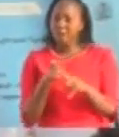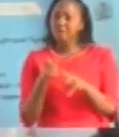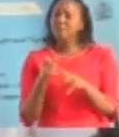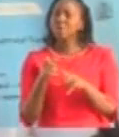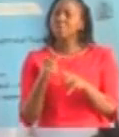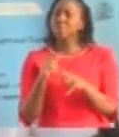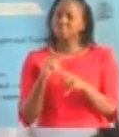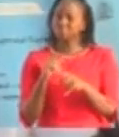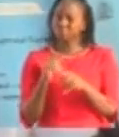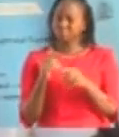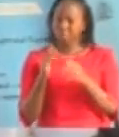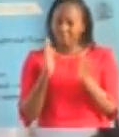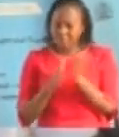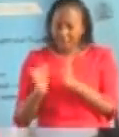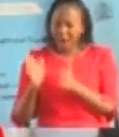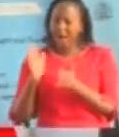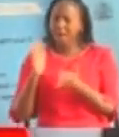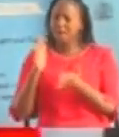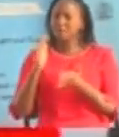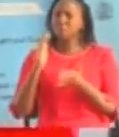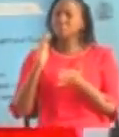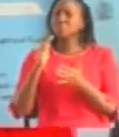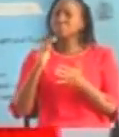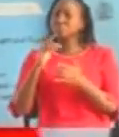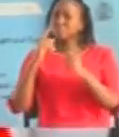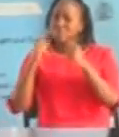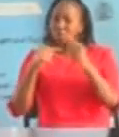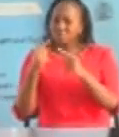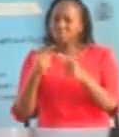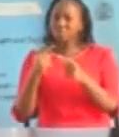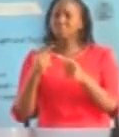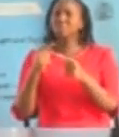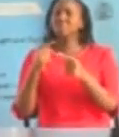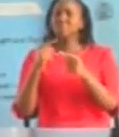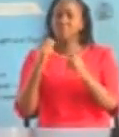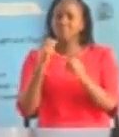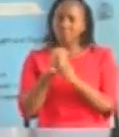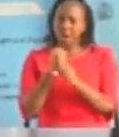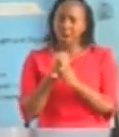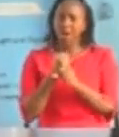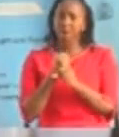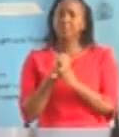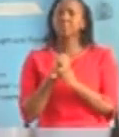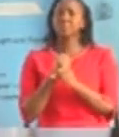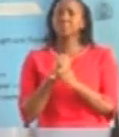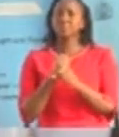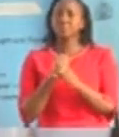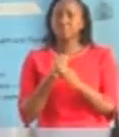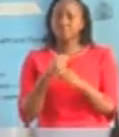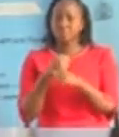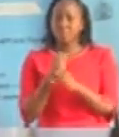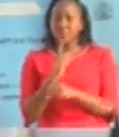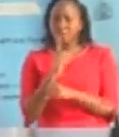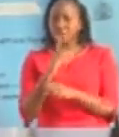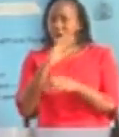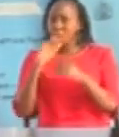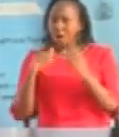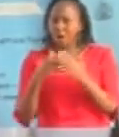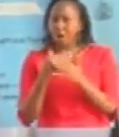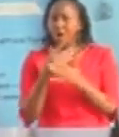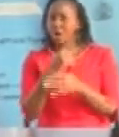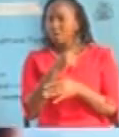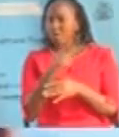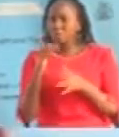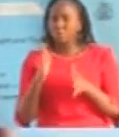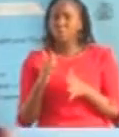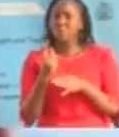to invest our resources in the retained programs and ensure that those we train from